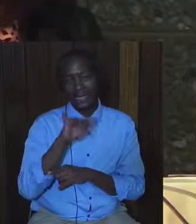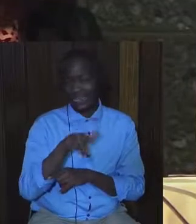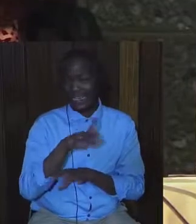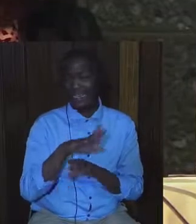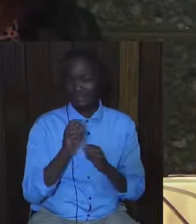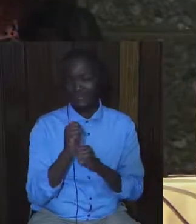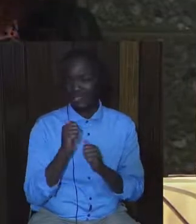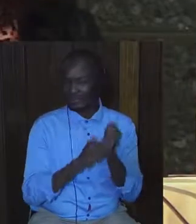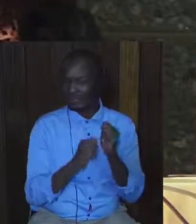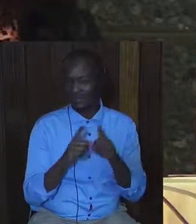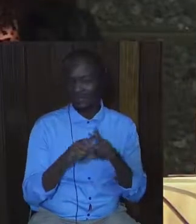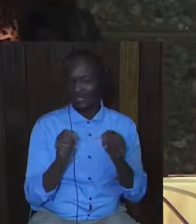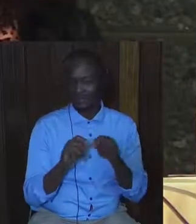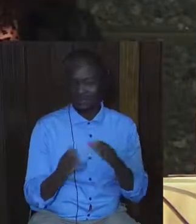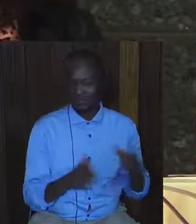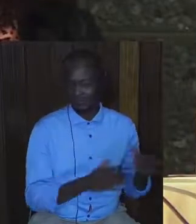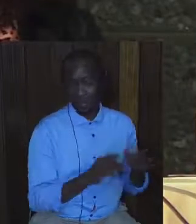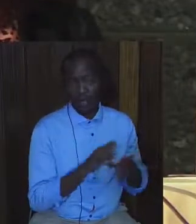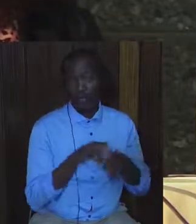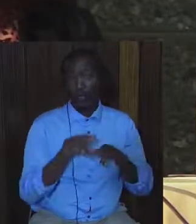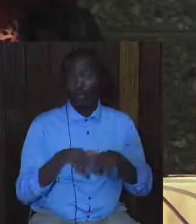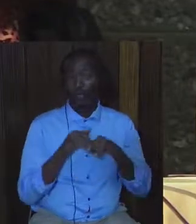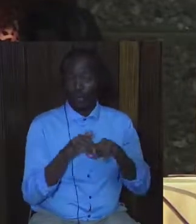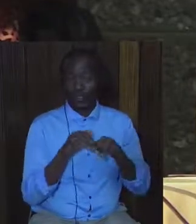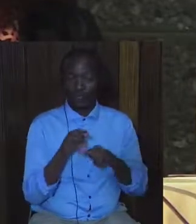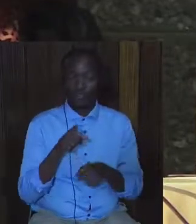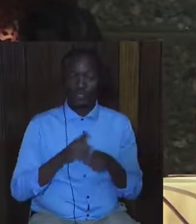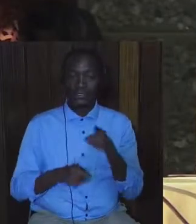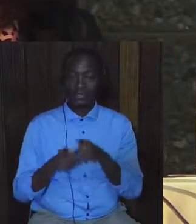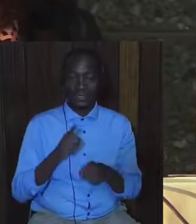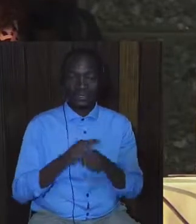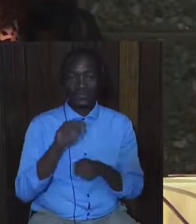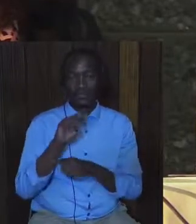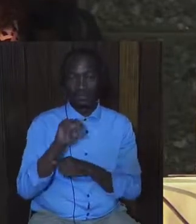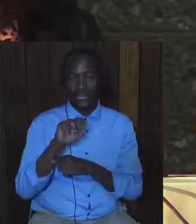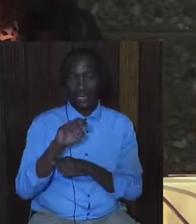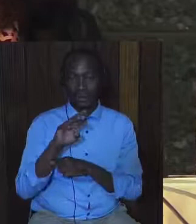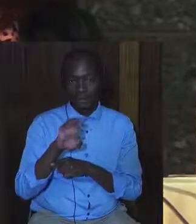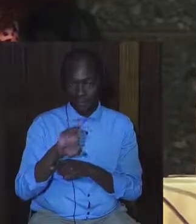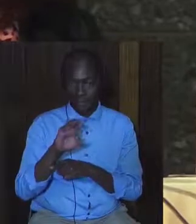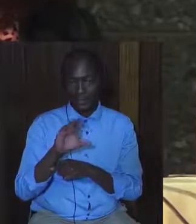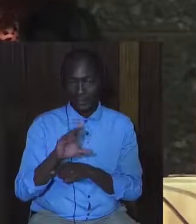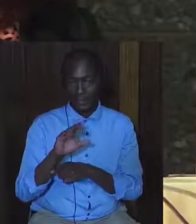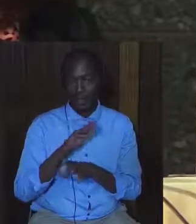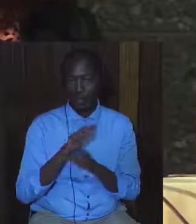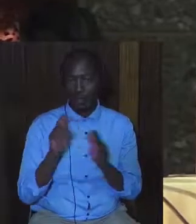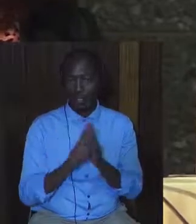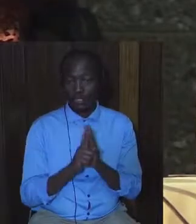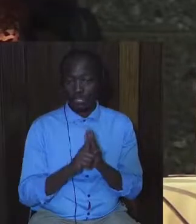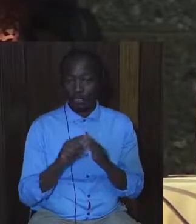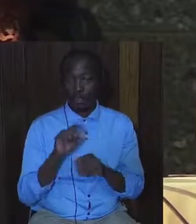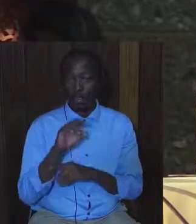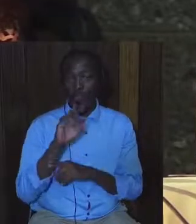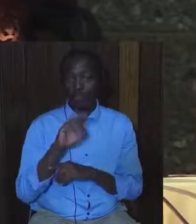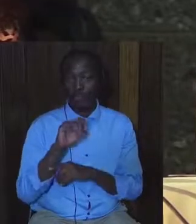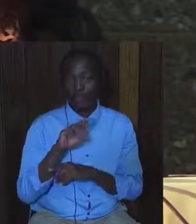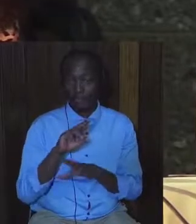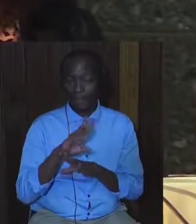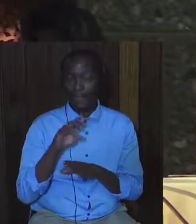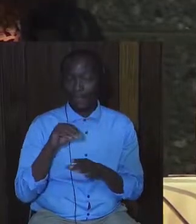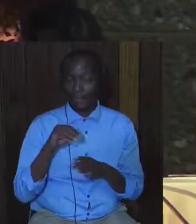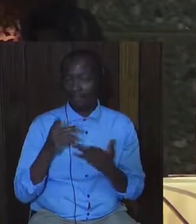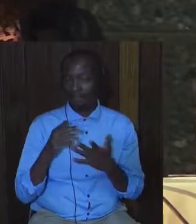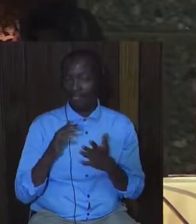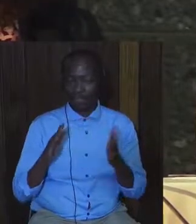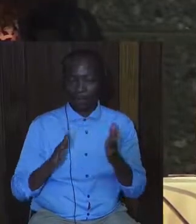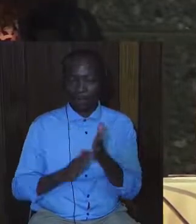structured. We'll also wait for the discussion with the MEC on the law firm that we have appointed that comprises our Infrastructure Compliance